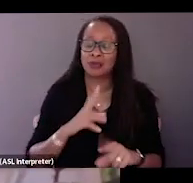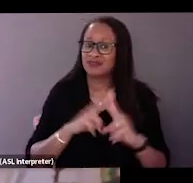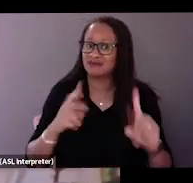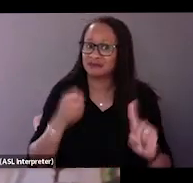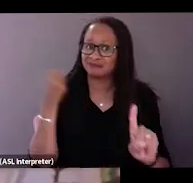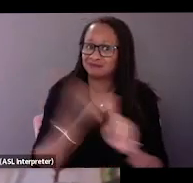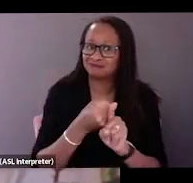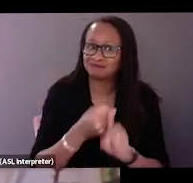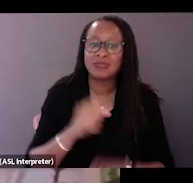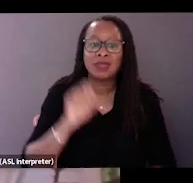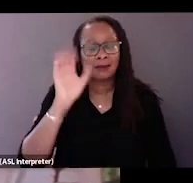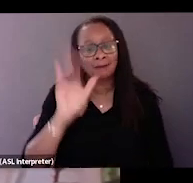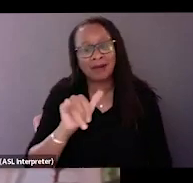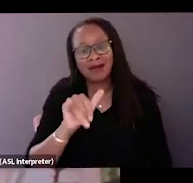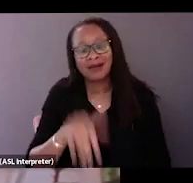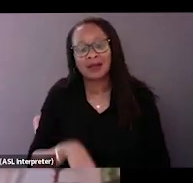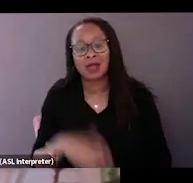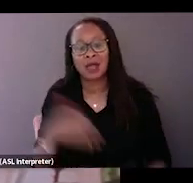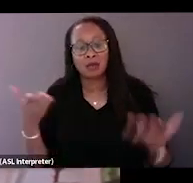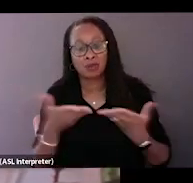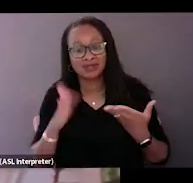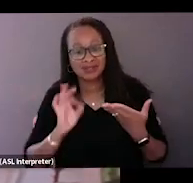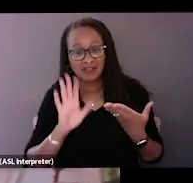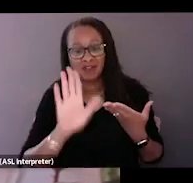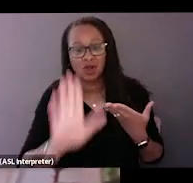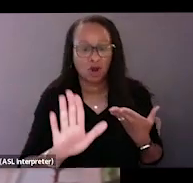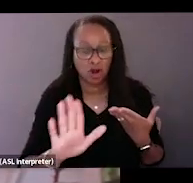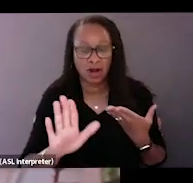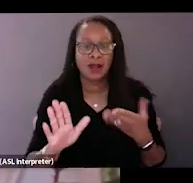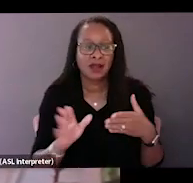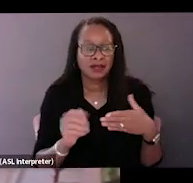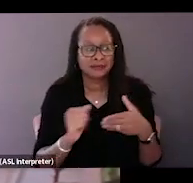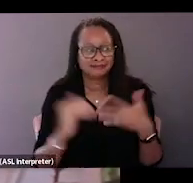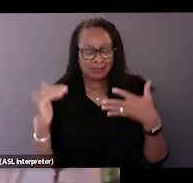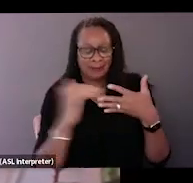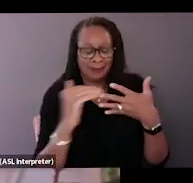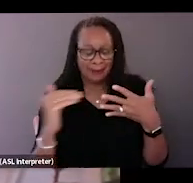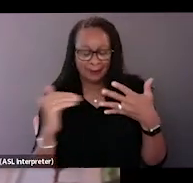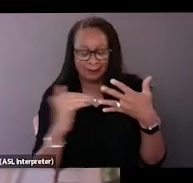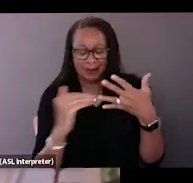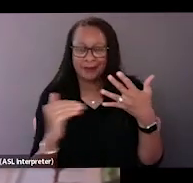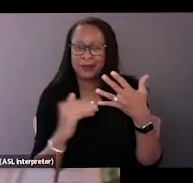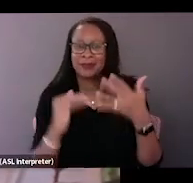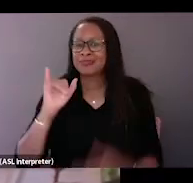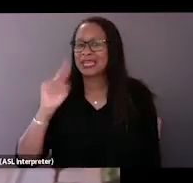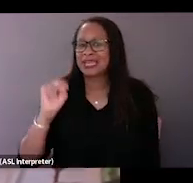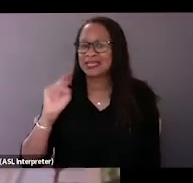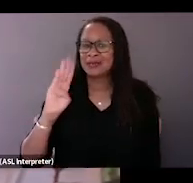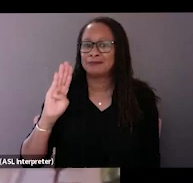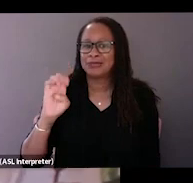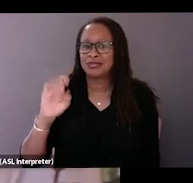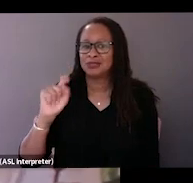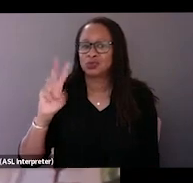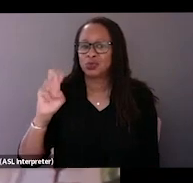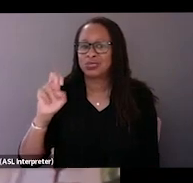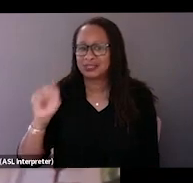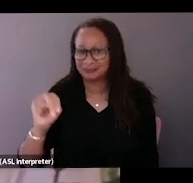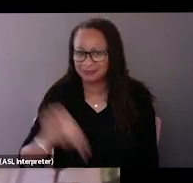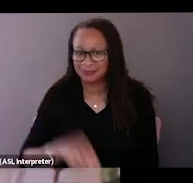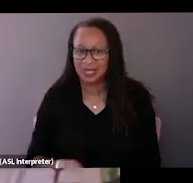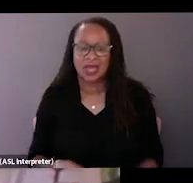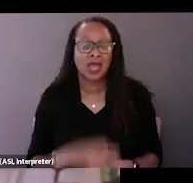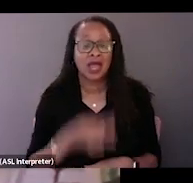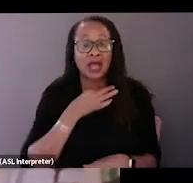struck by the presence of her in-betweenness. And I was curious about what